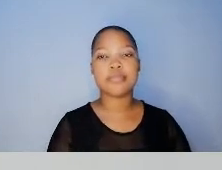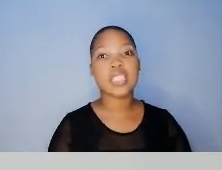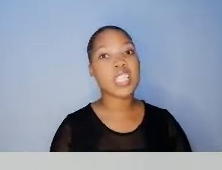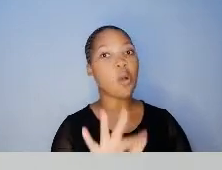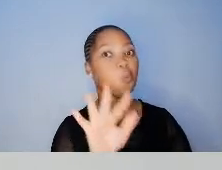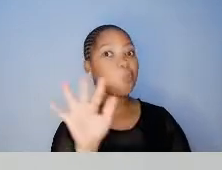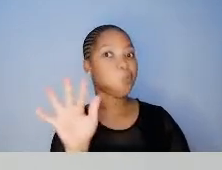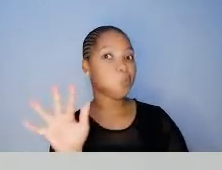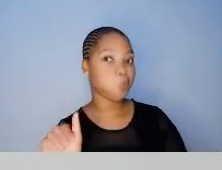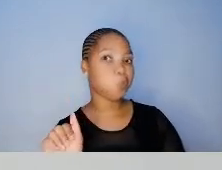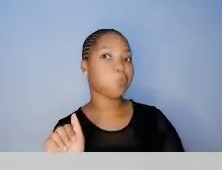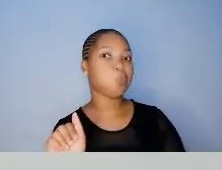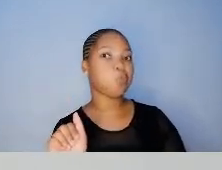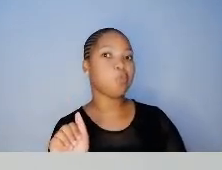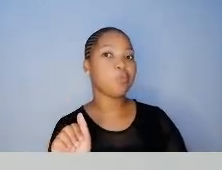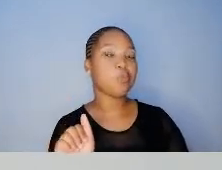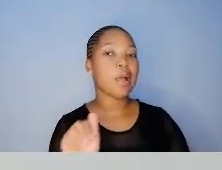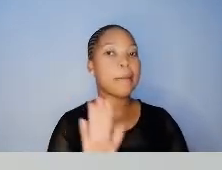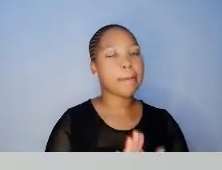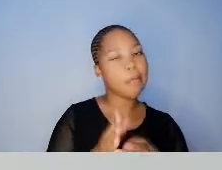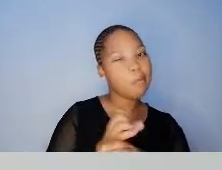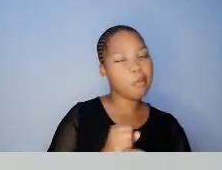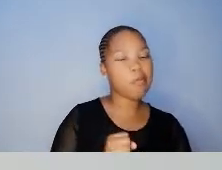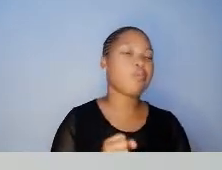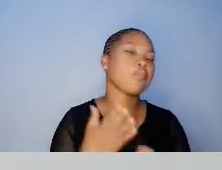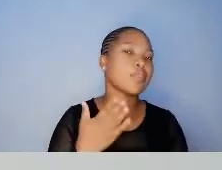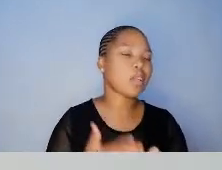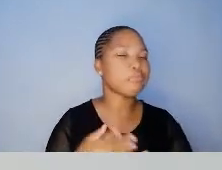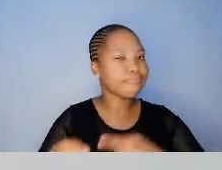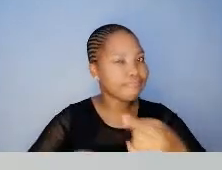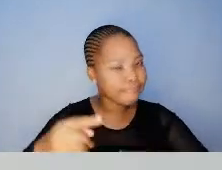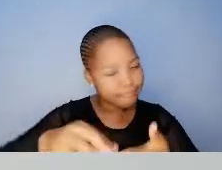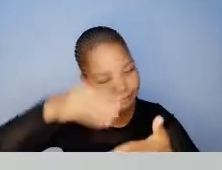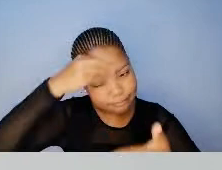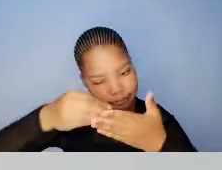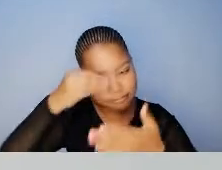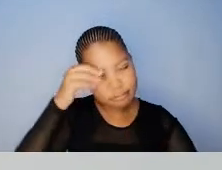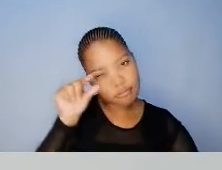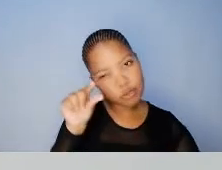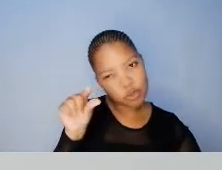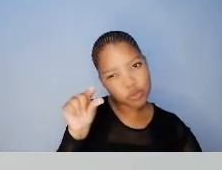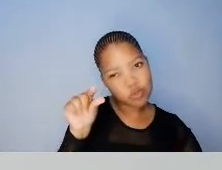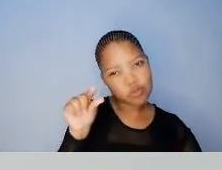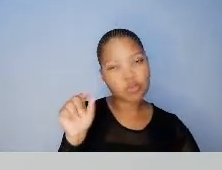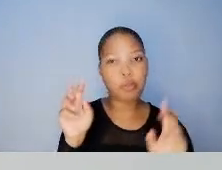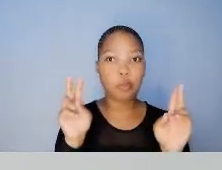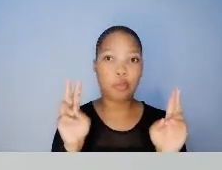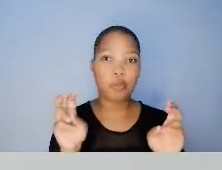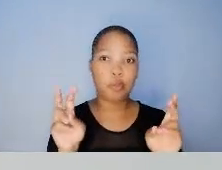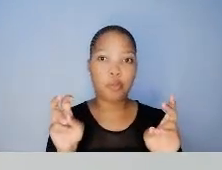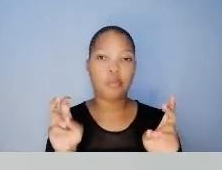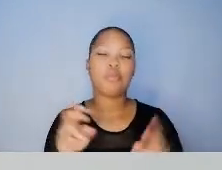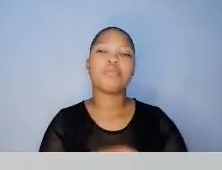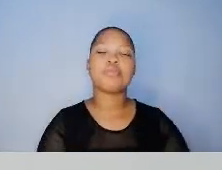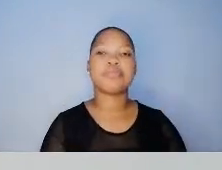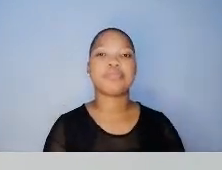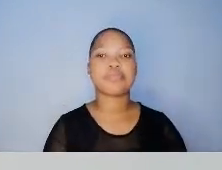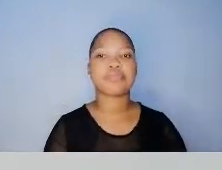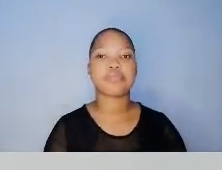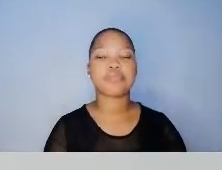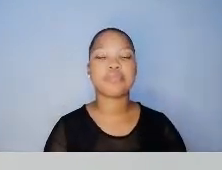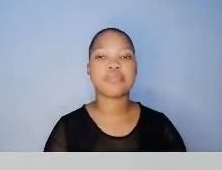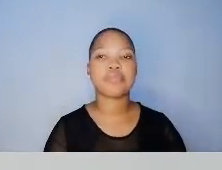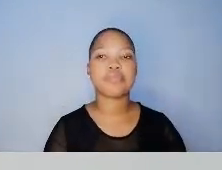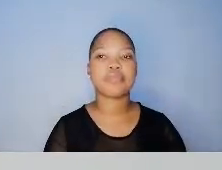in South Africa. So I found that I could enroll in a short course, and then I